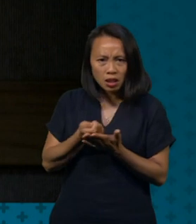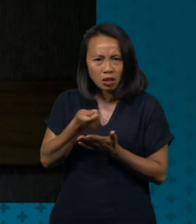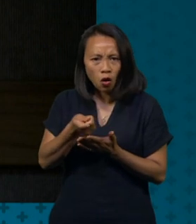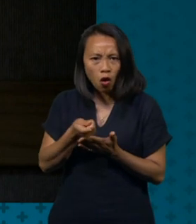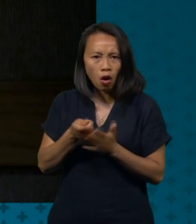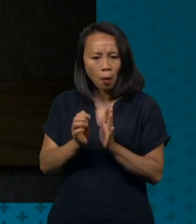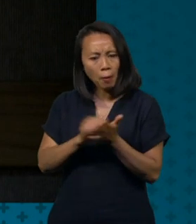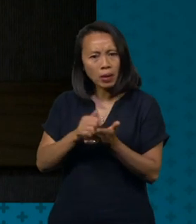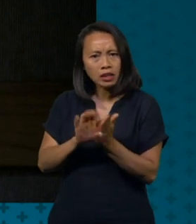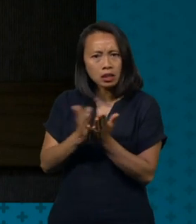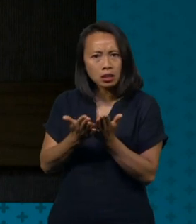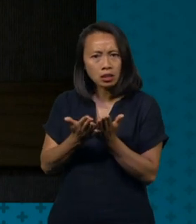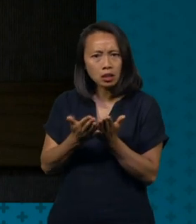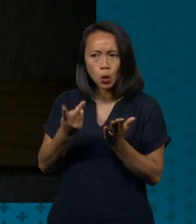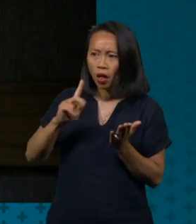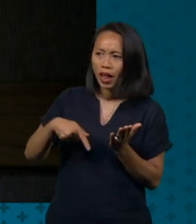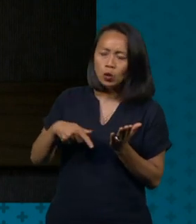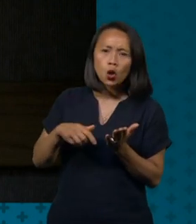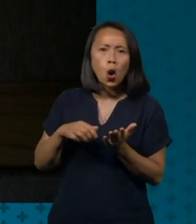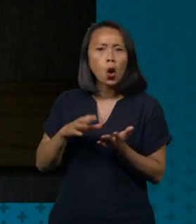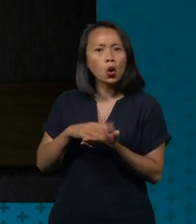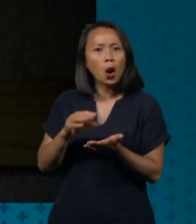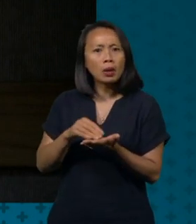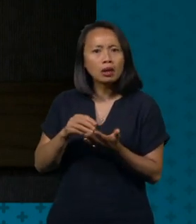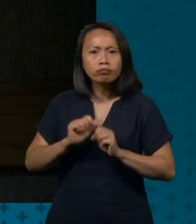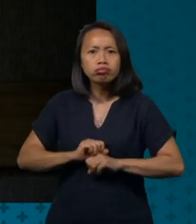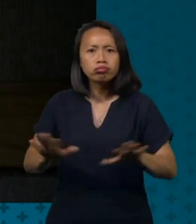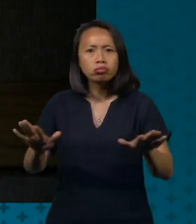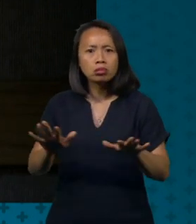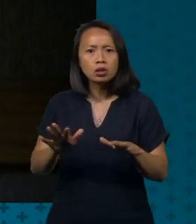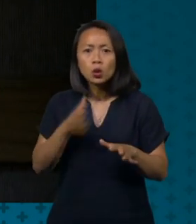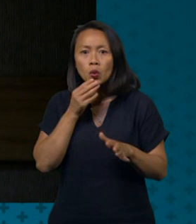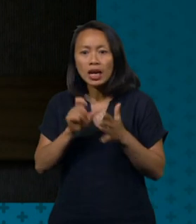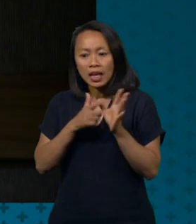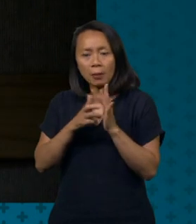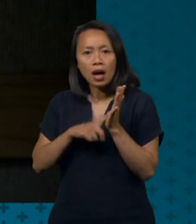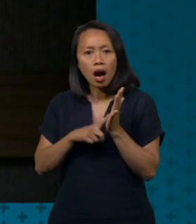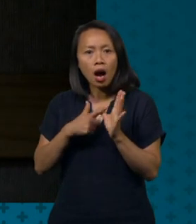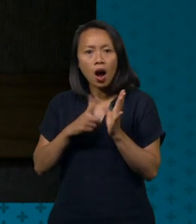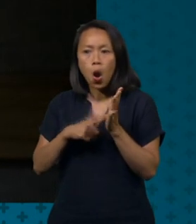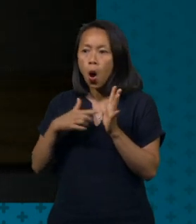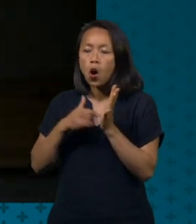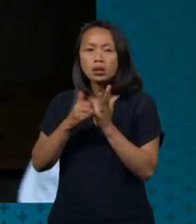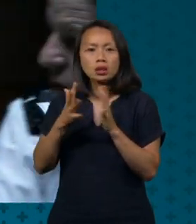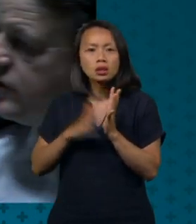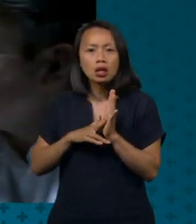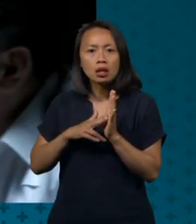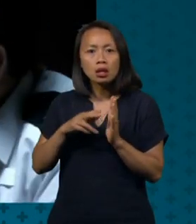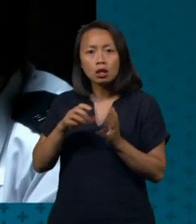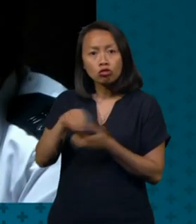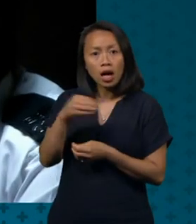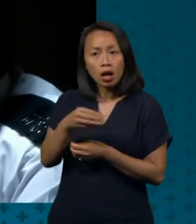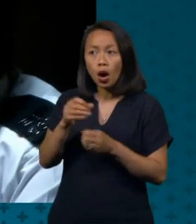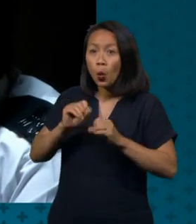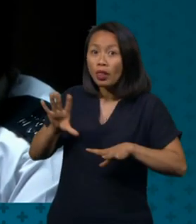2,000 copies of your book using Camilla Lawson's credit card without her permission? Oh, well, yeah, but she's my mum. Using